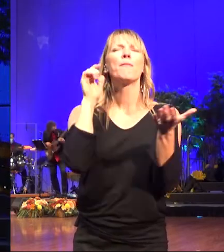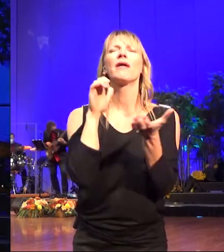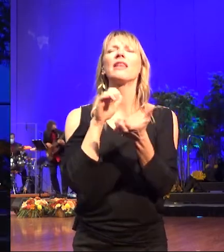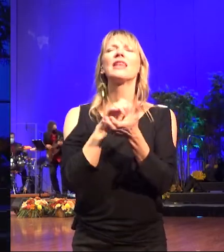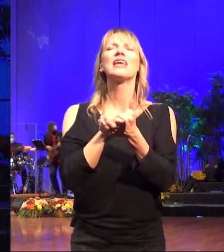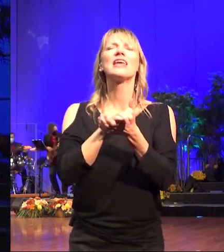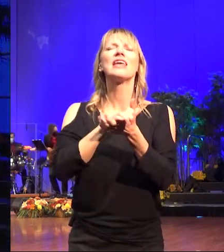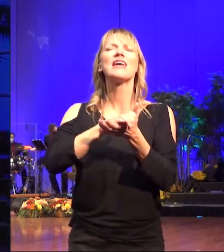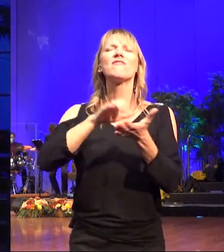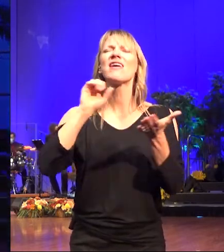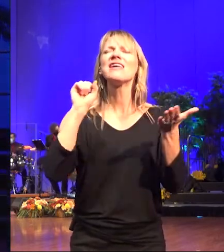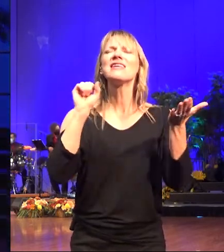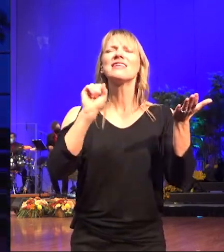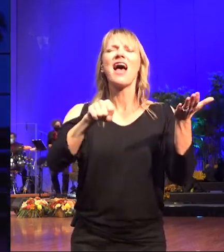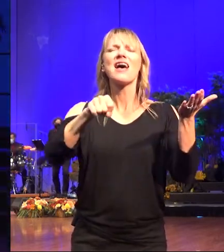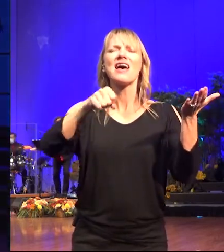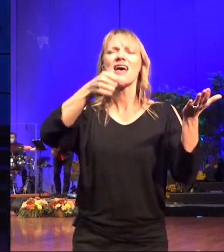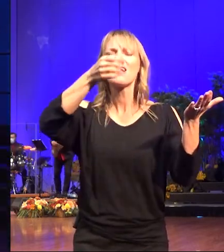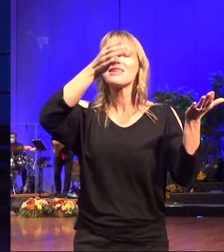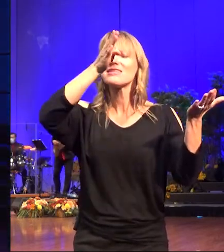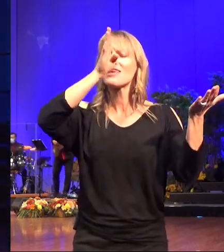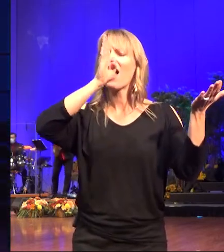God, I believe.